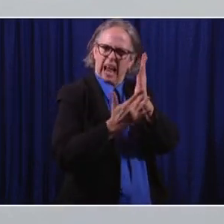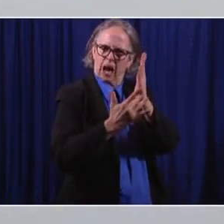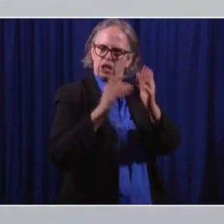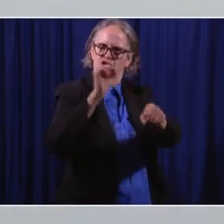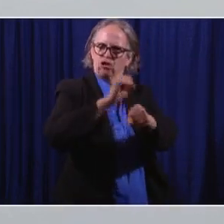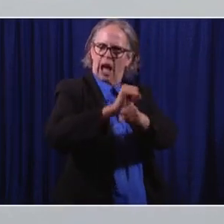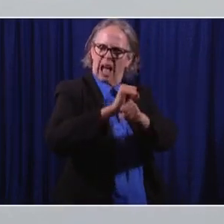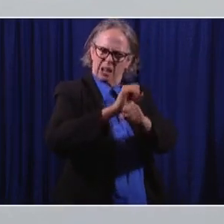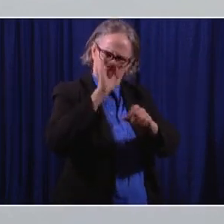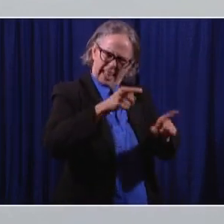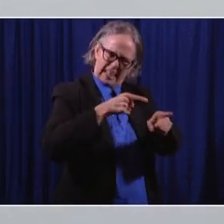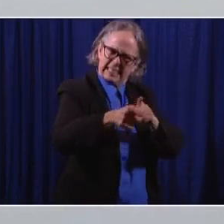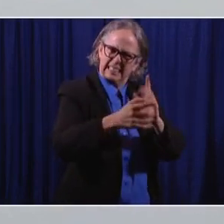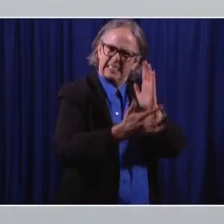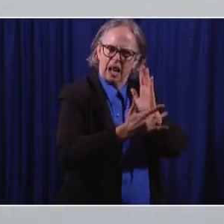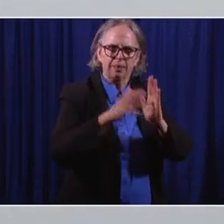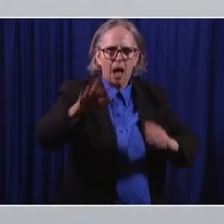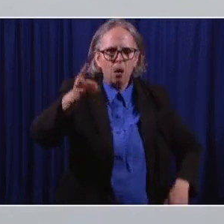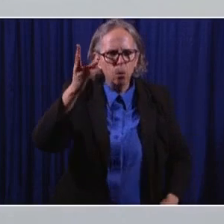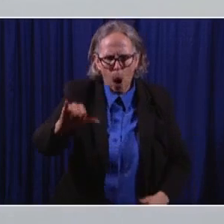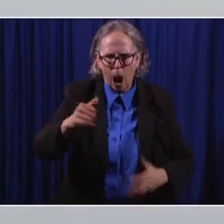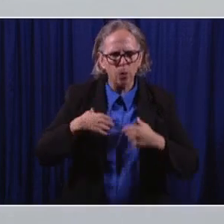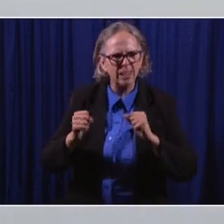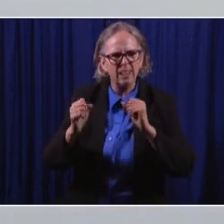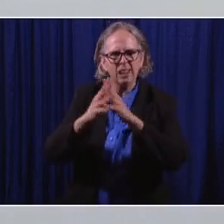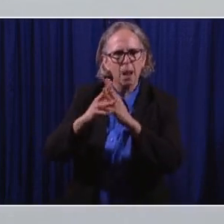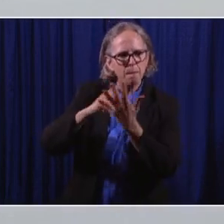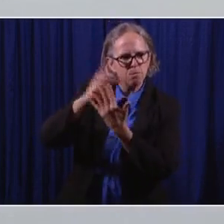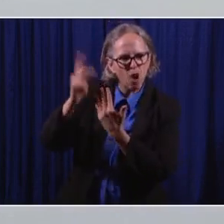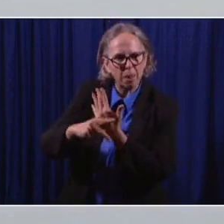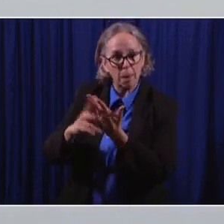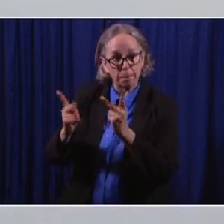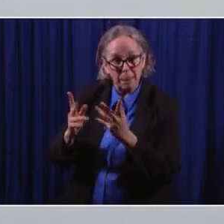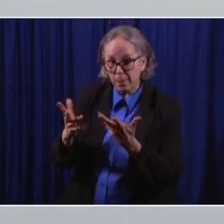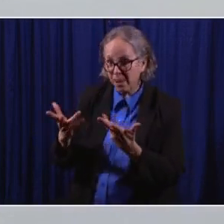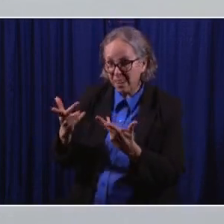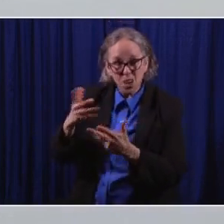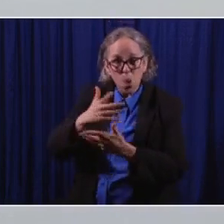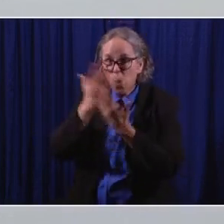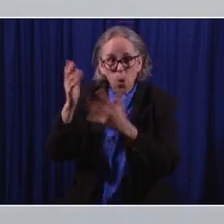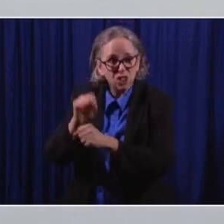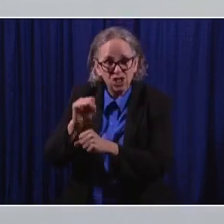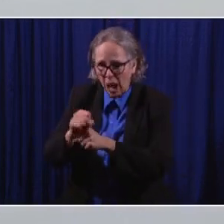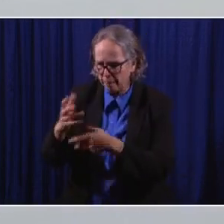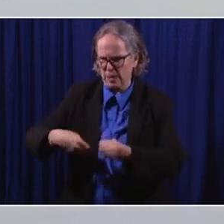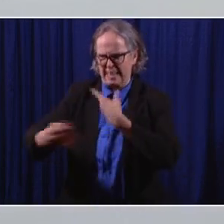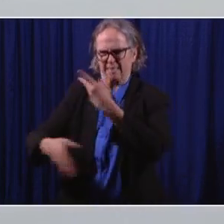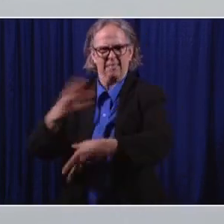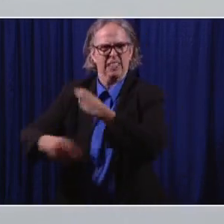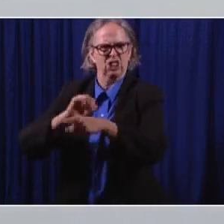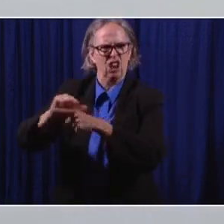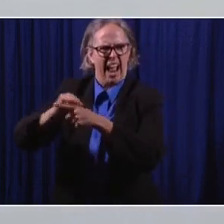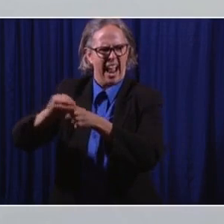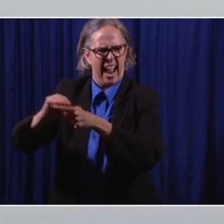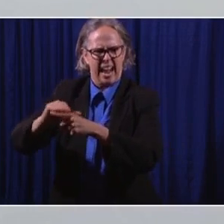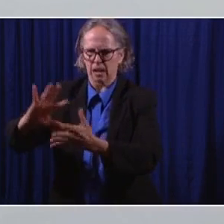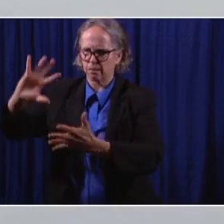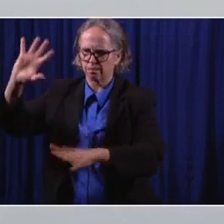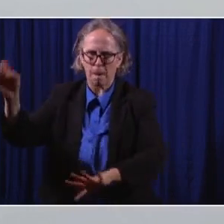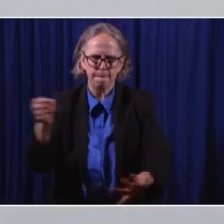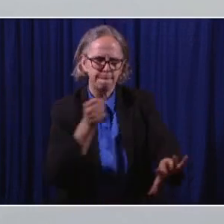getting them retrained so that they can do a lot of the new jobs that are being created. And I want to emphasize something. When we talk